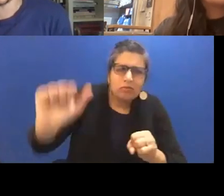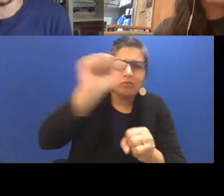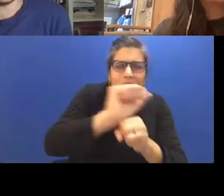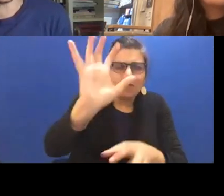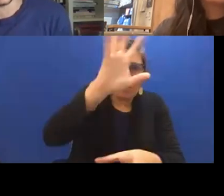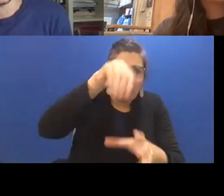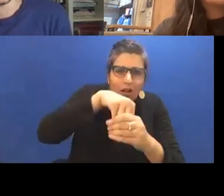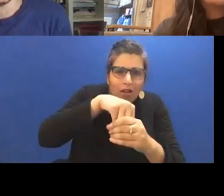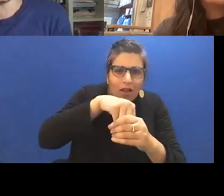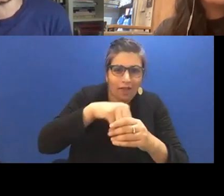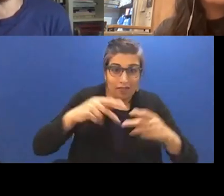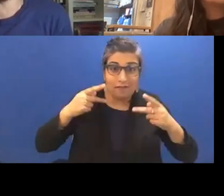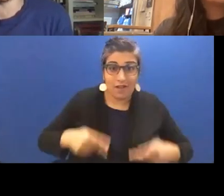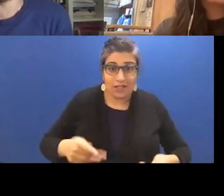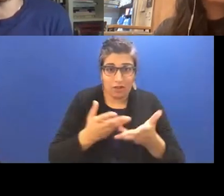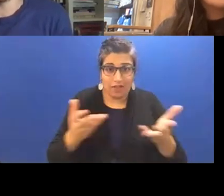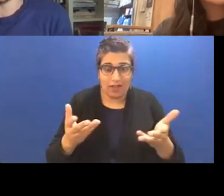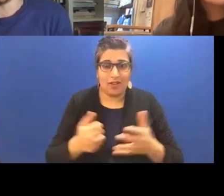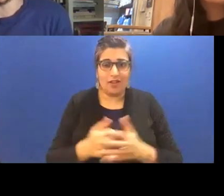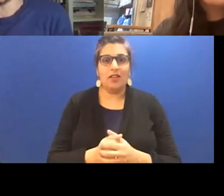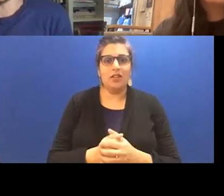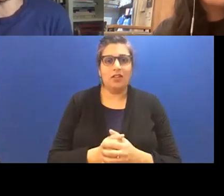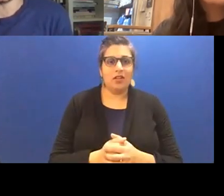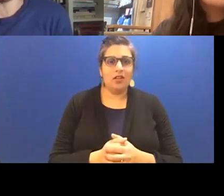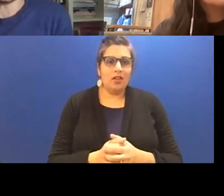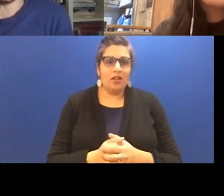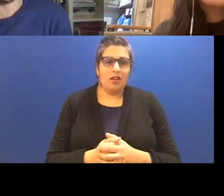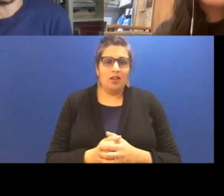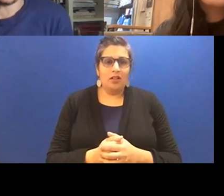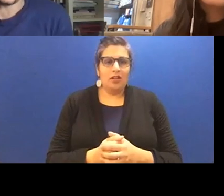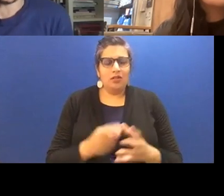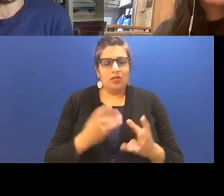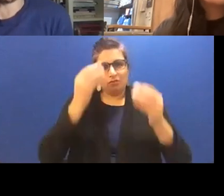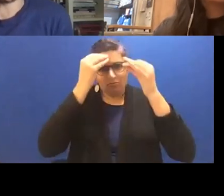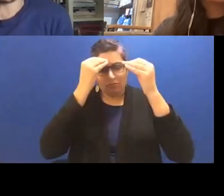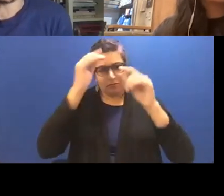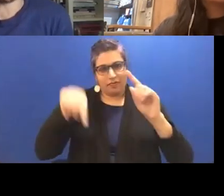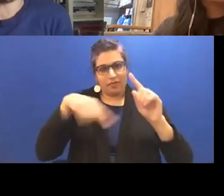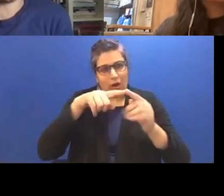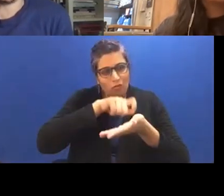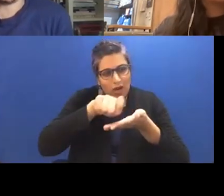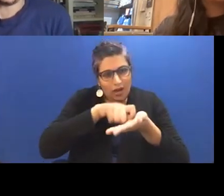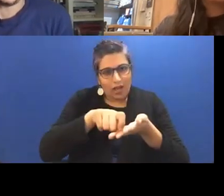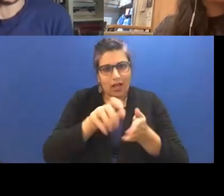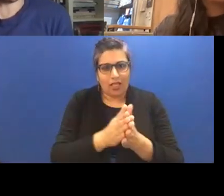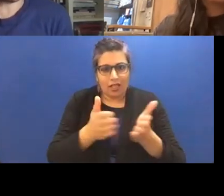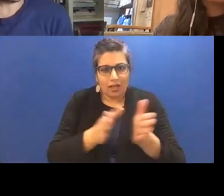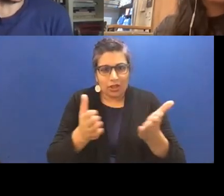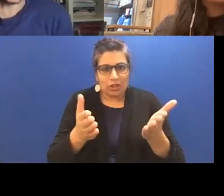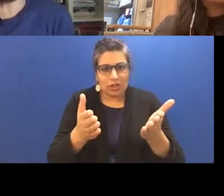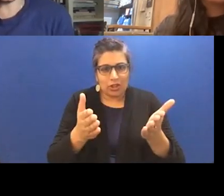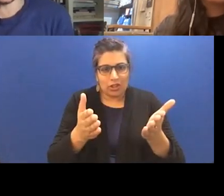that went into kind of the physical object? In this case, like, I've been thinking so much about writing and literature